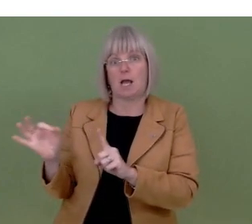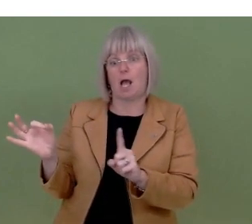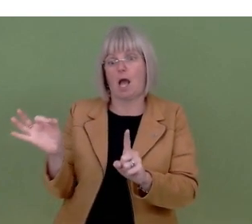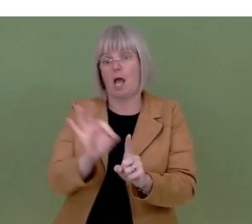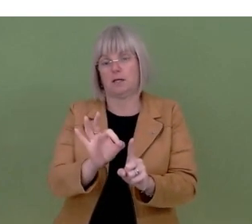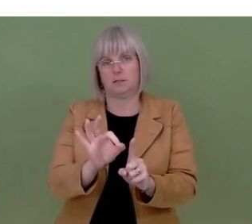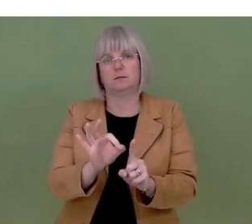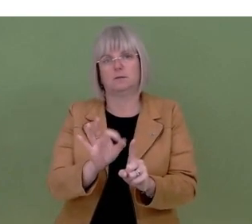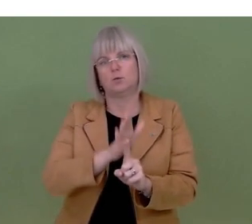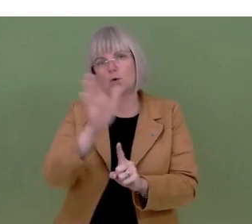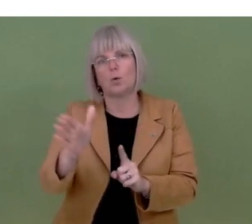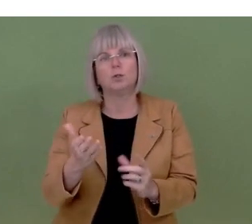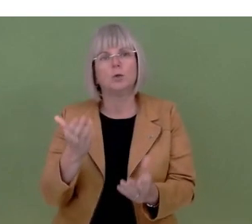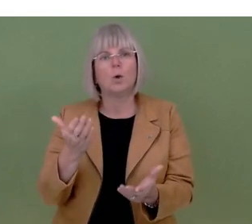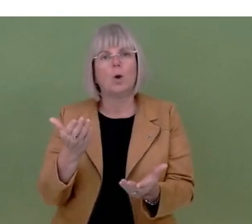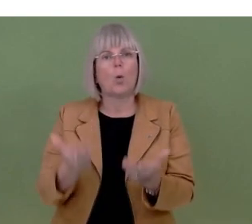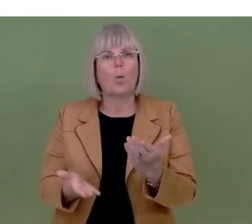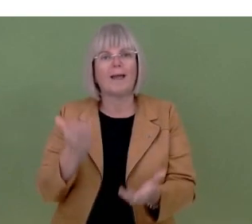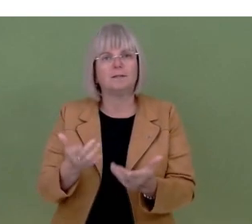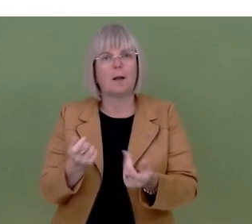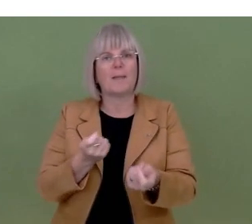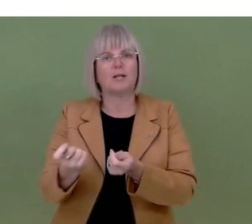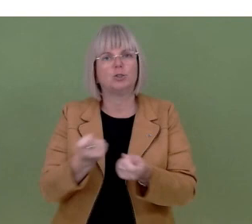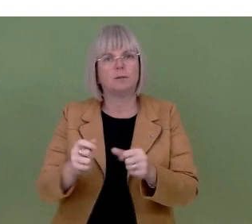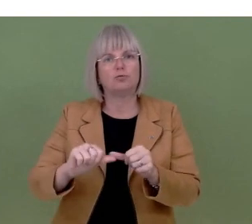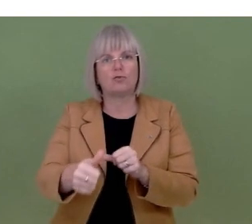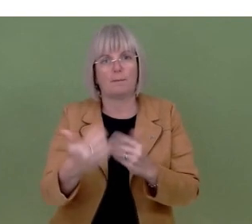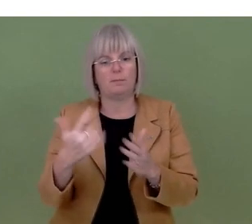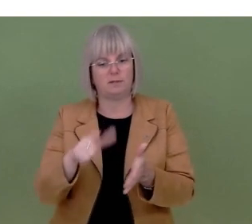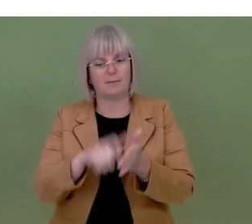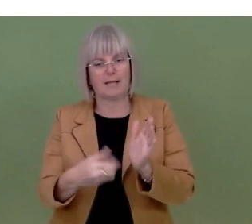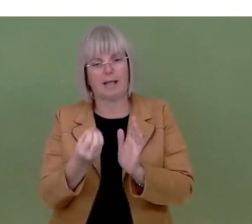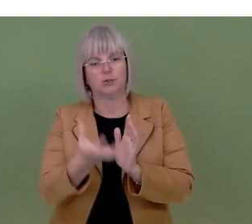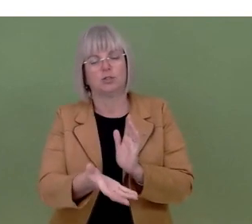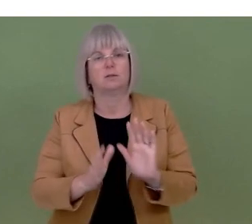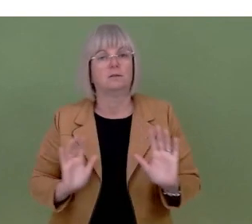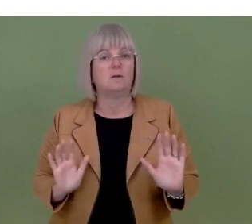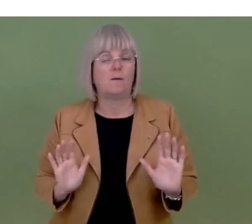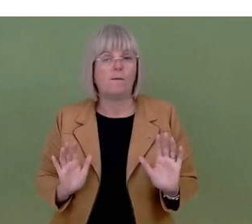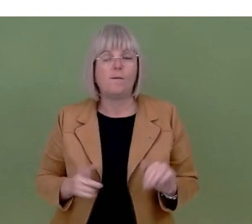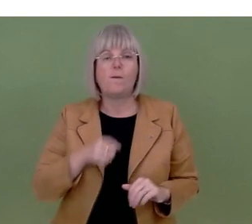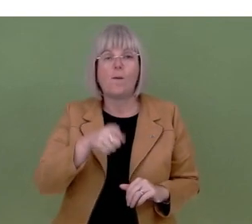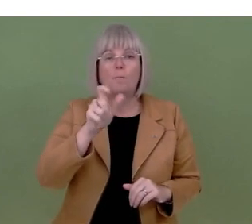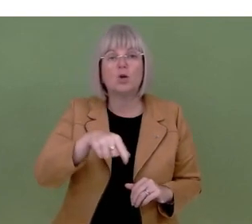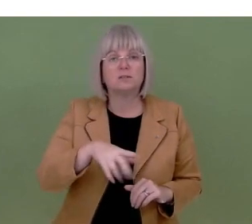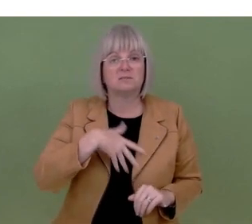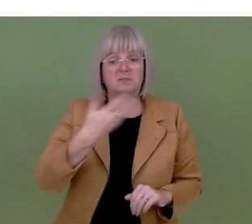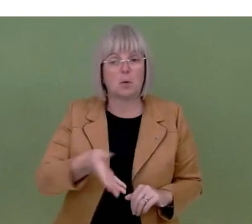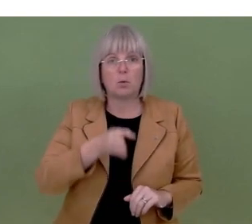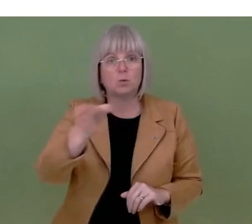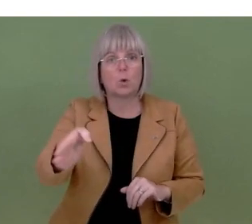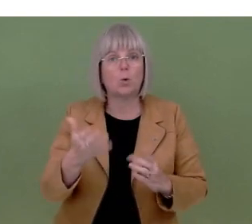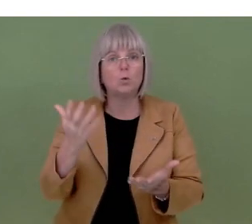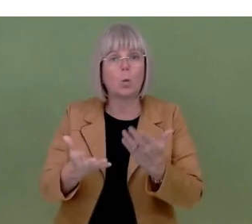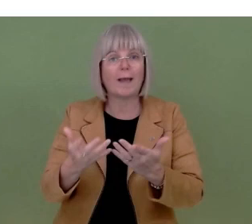management program and prescribed some medication for them. But the person didn't want to go to the weight management program